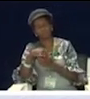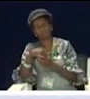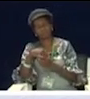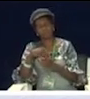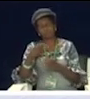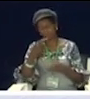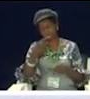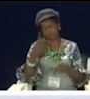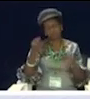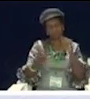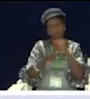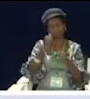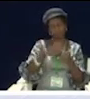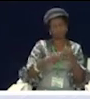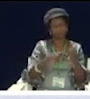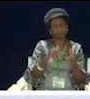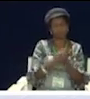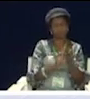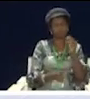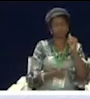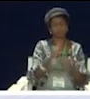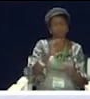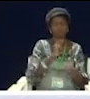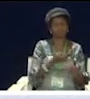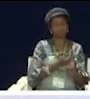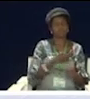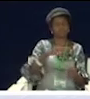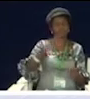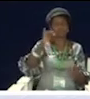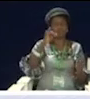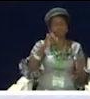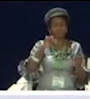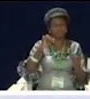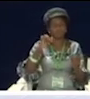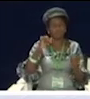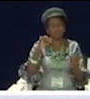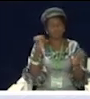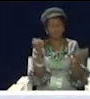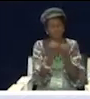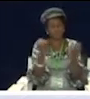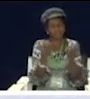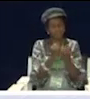The problem is that most of us are fighting our battles alone.